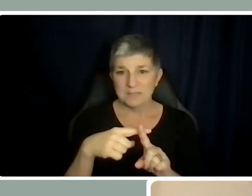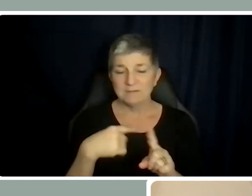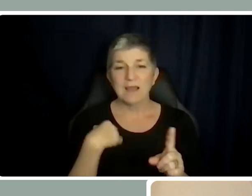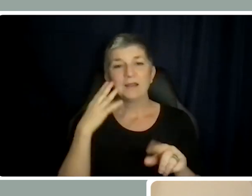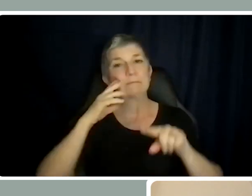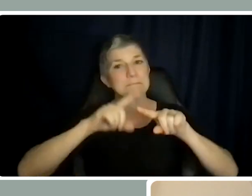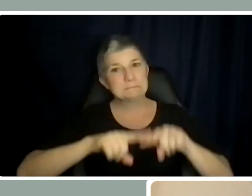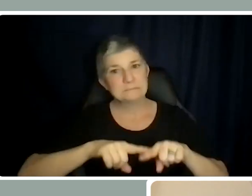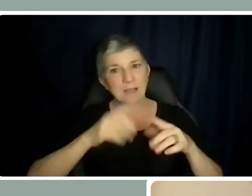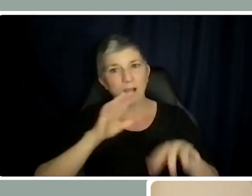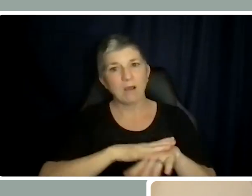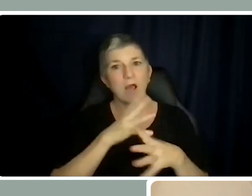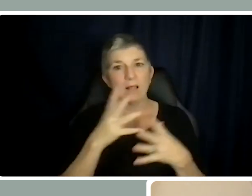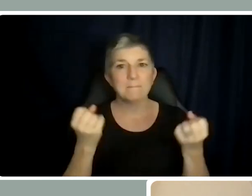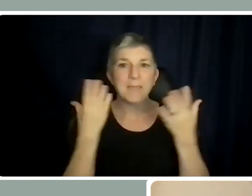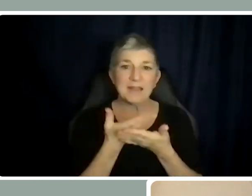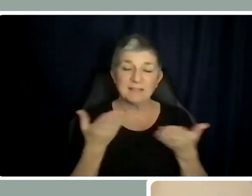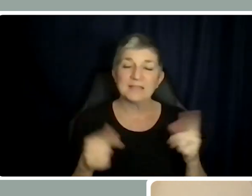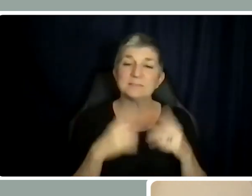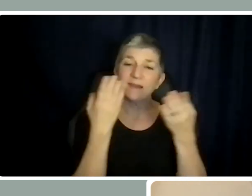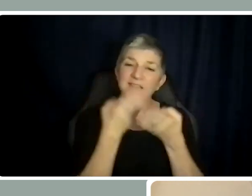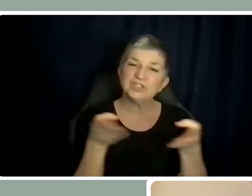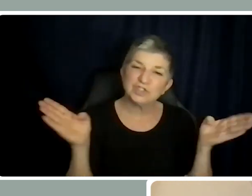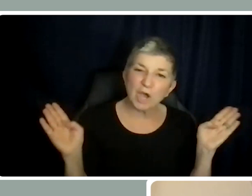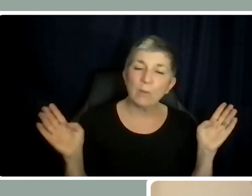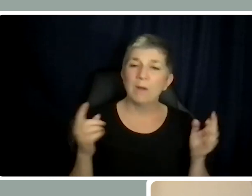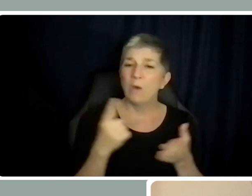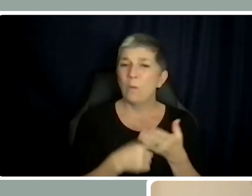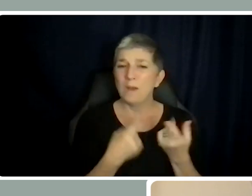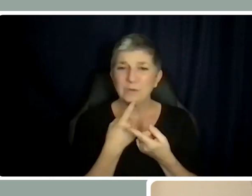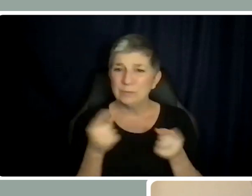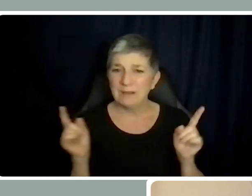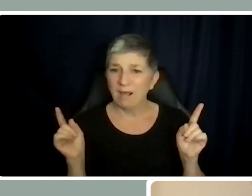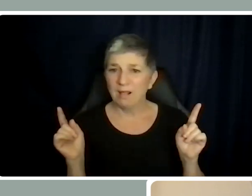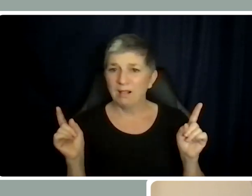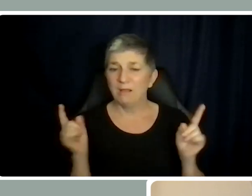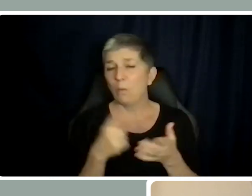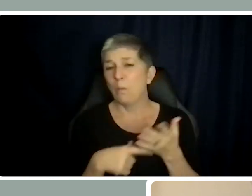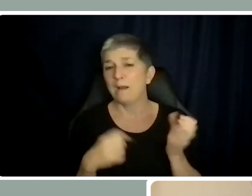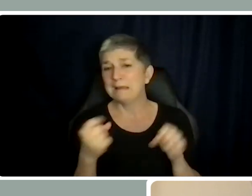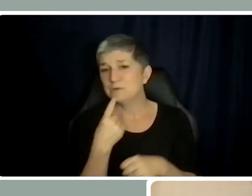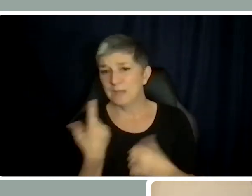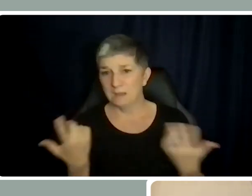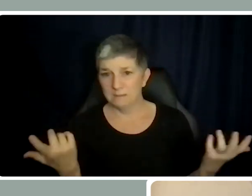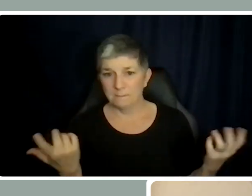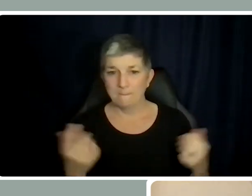depends on a lot of factors, but in general, what do you tell, what do you have to share?